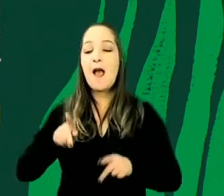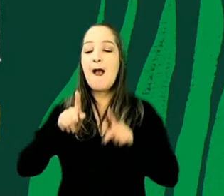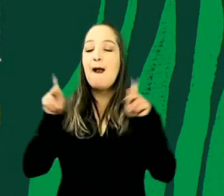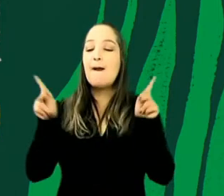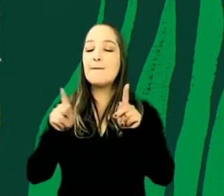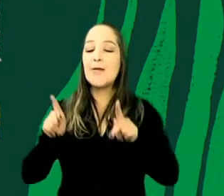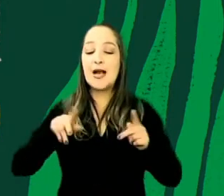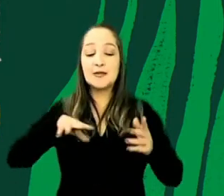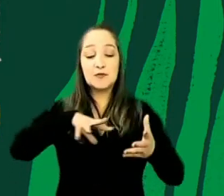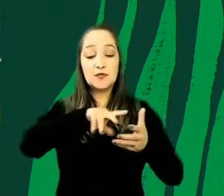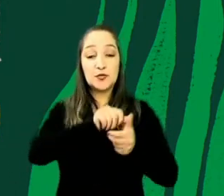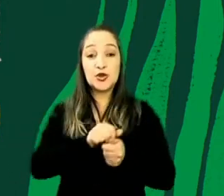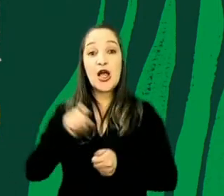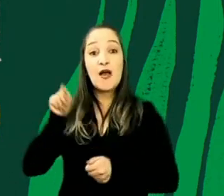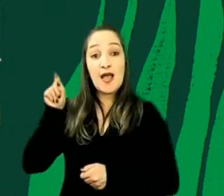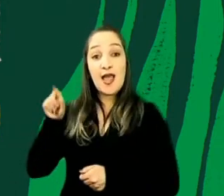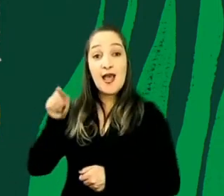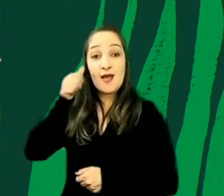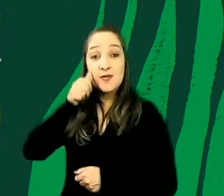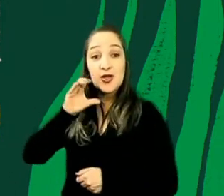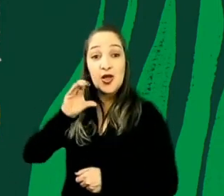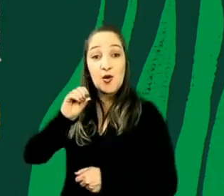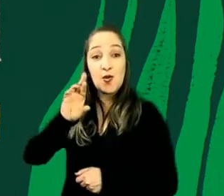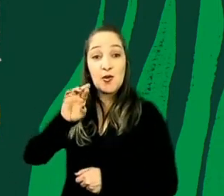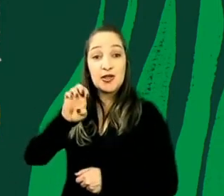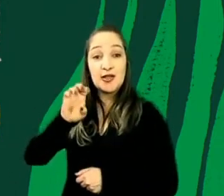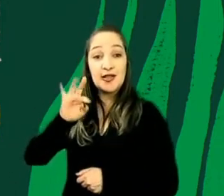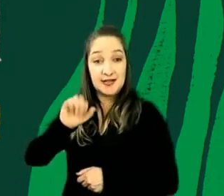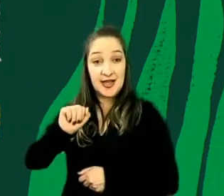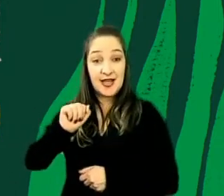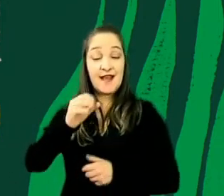that, but she was a singer. So she traveled the world singing.